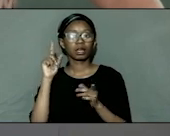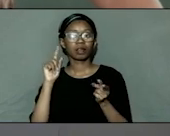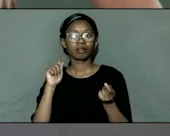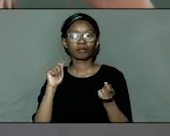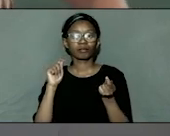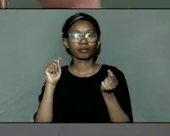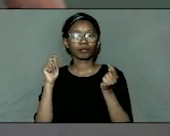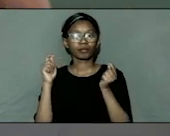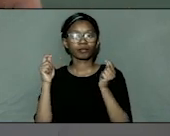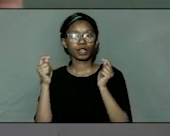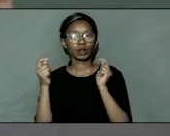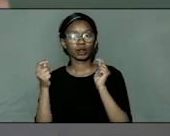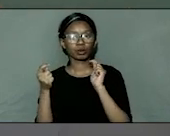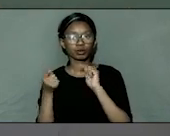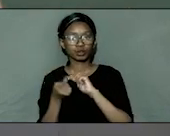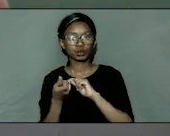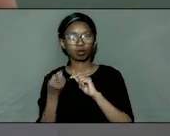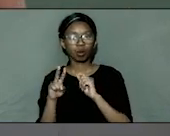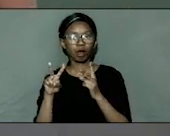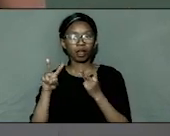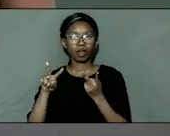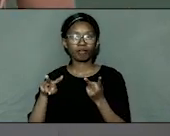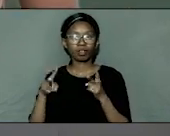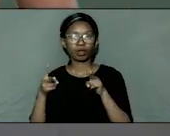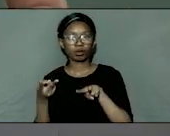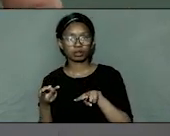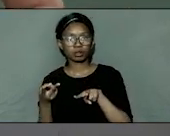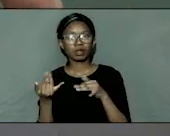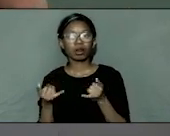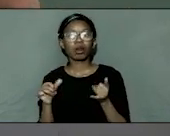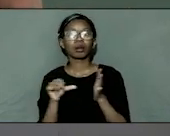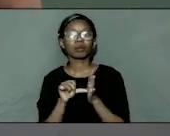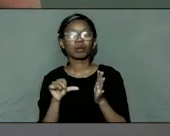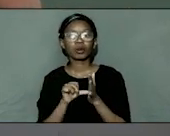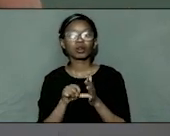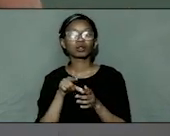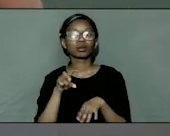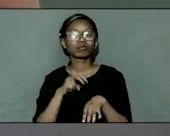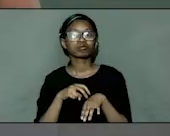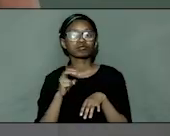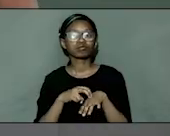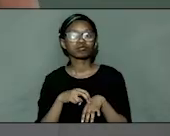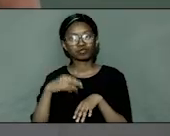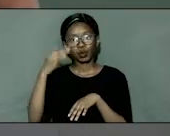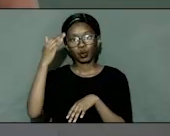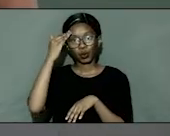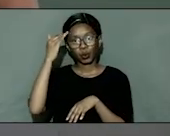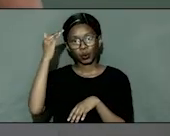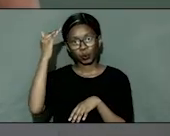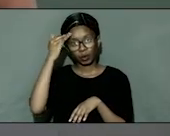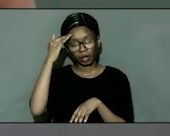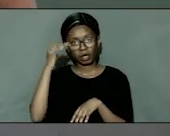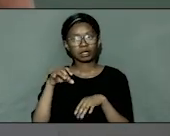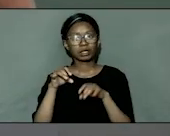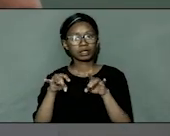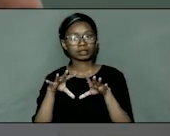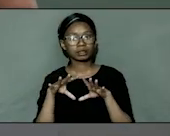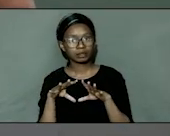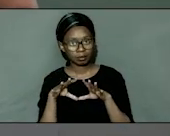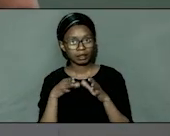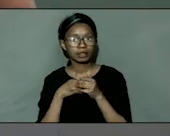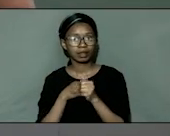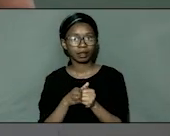So it's important that you familiarize yourself with the examination guideline. I do